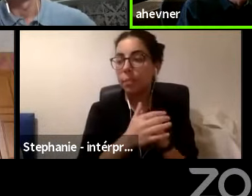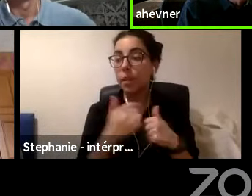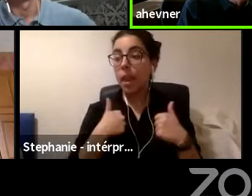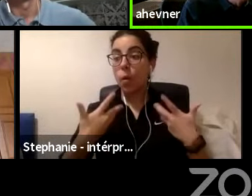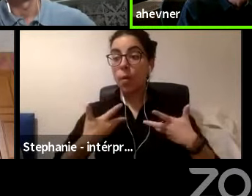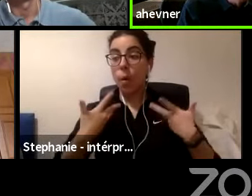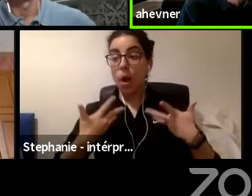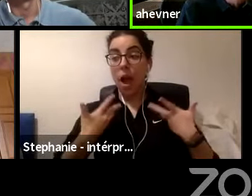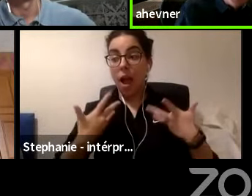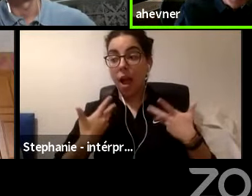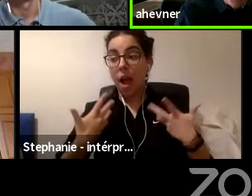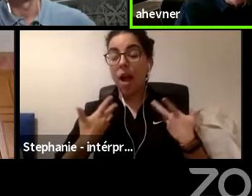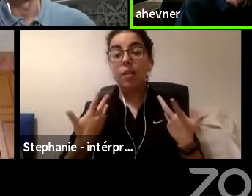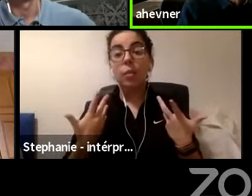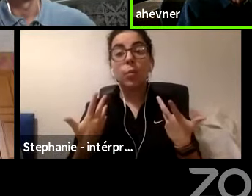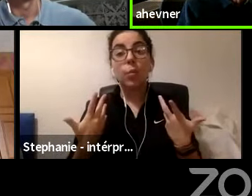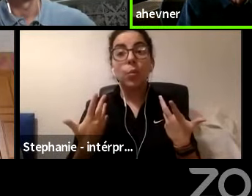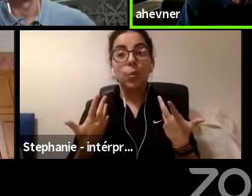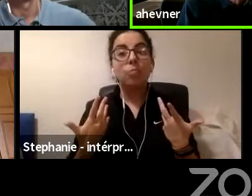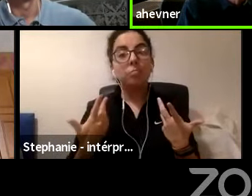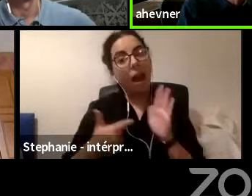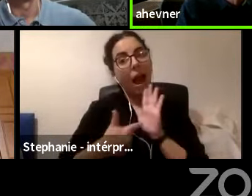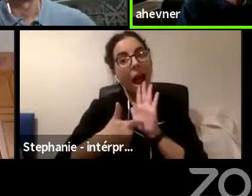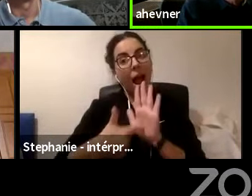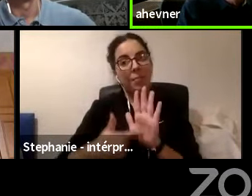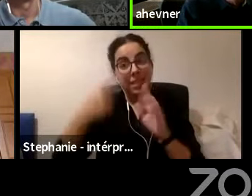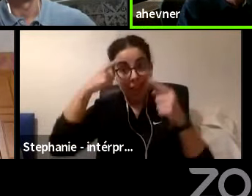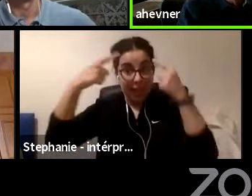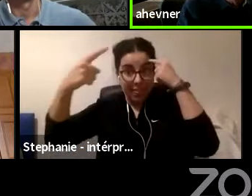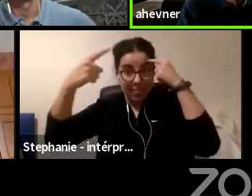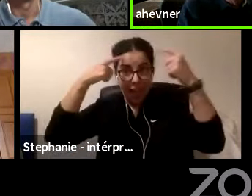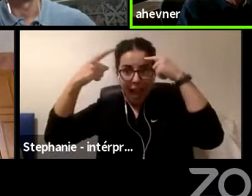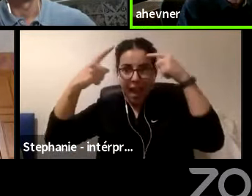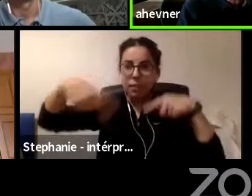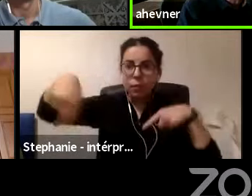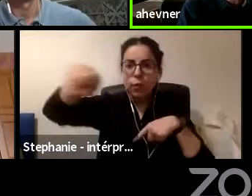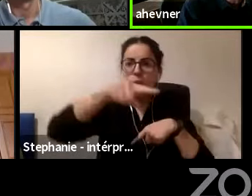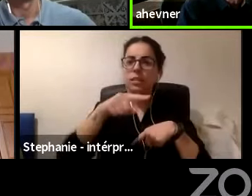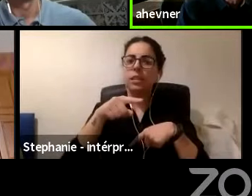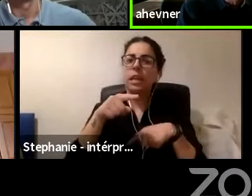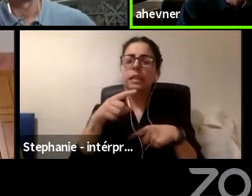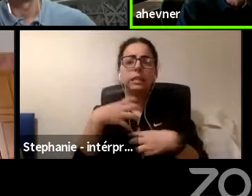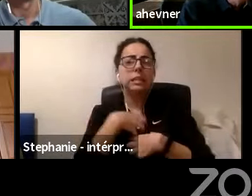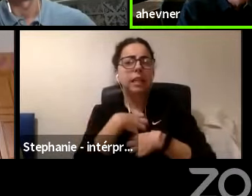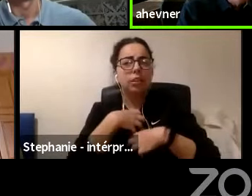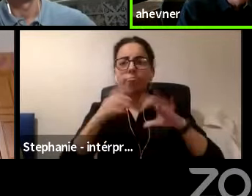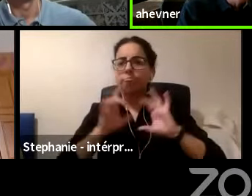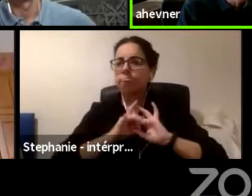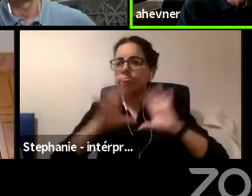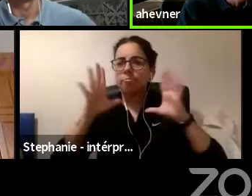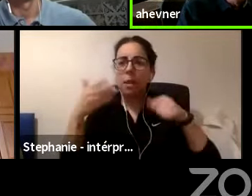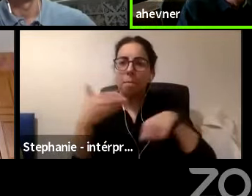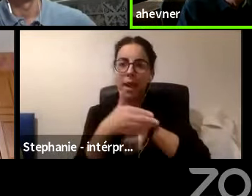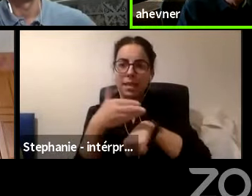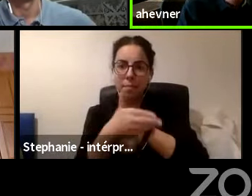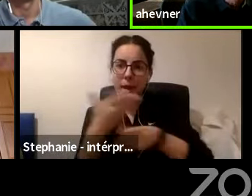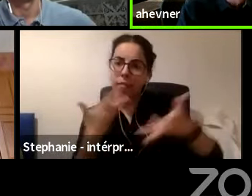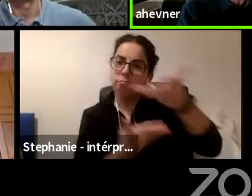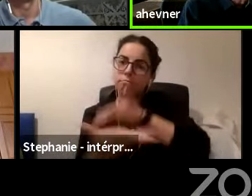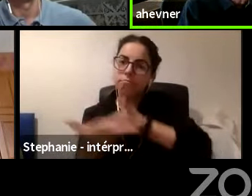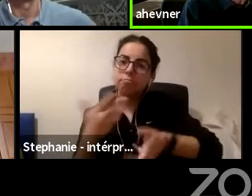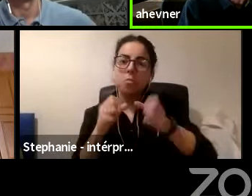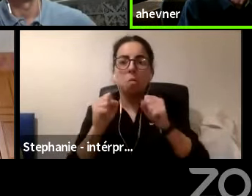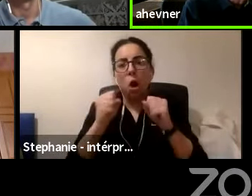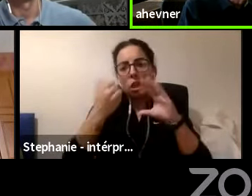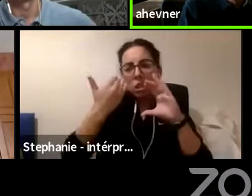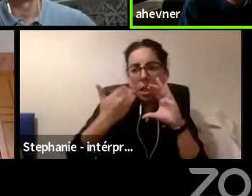excited to introduce these ideas to you, and feel free to engage and send me